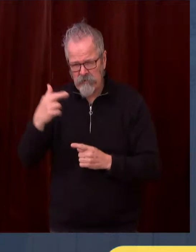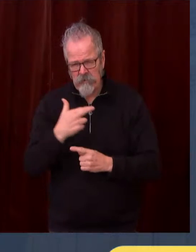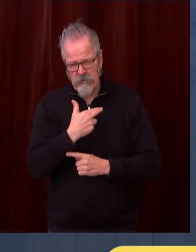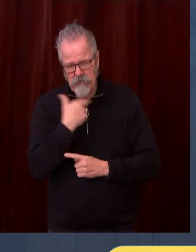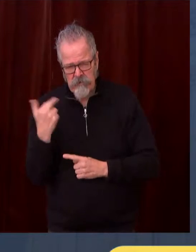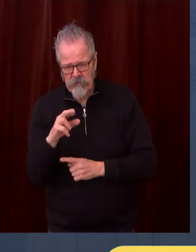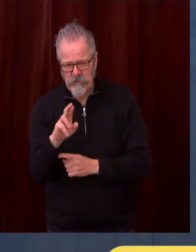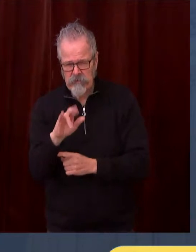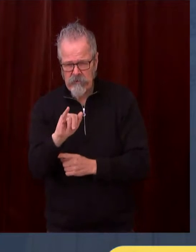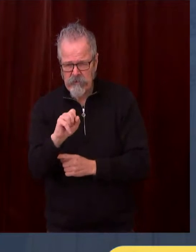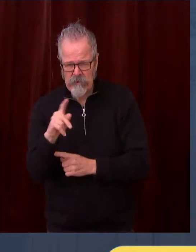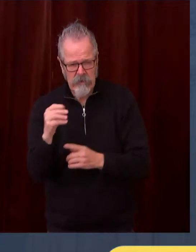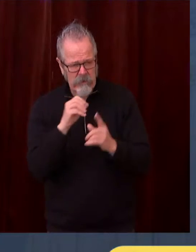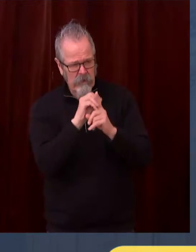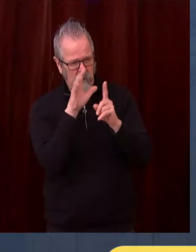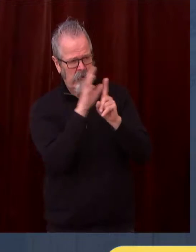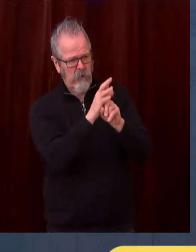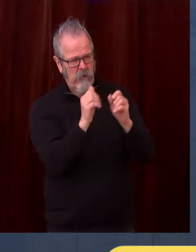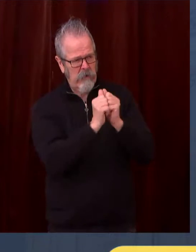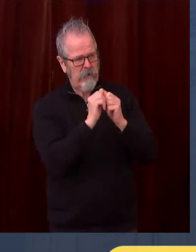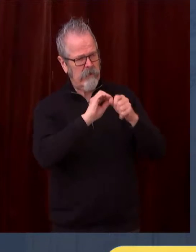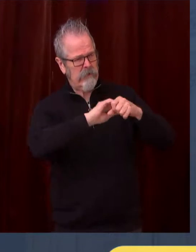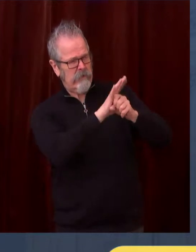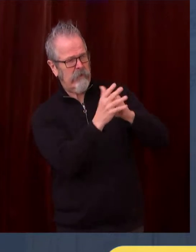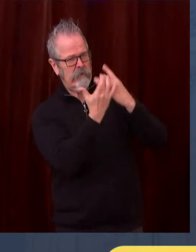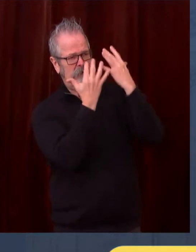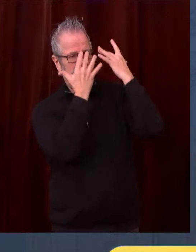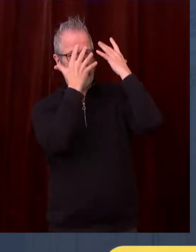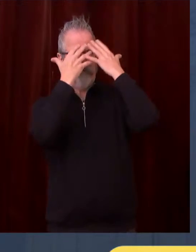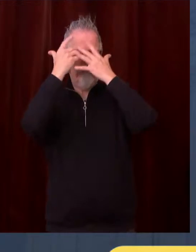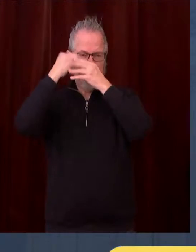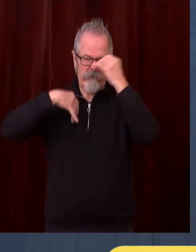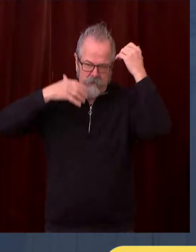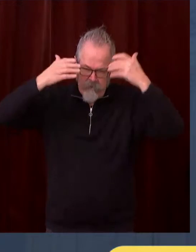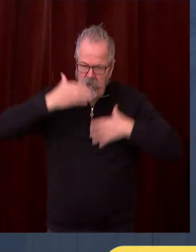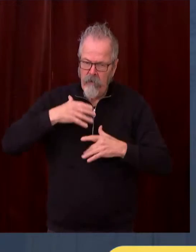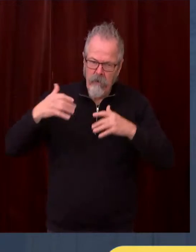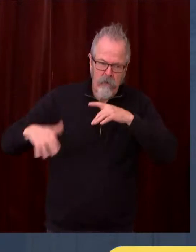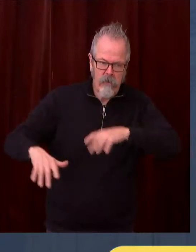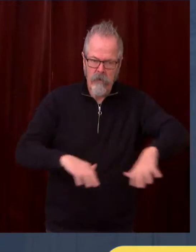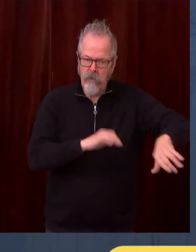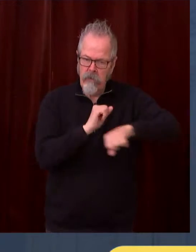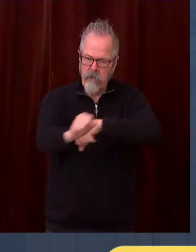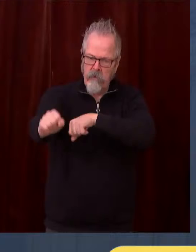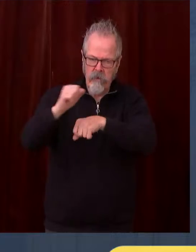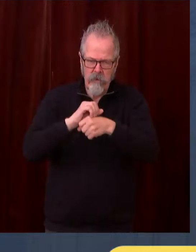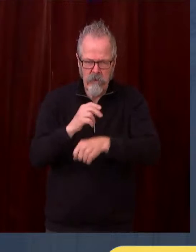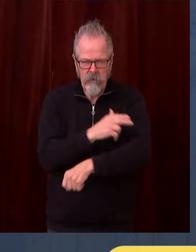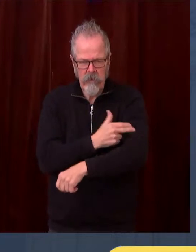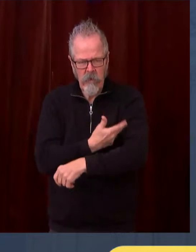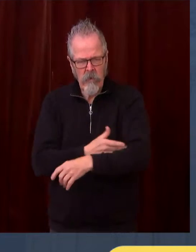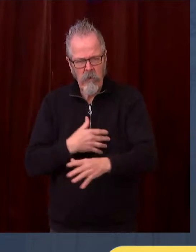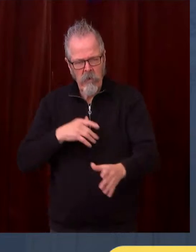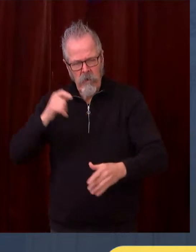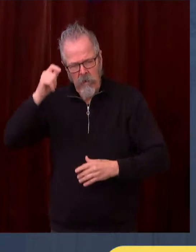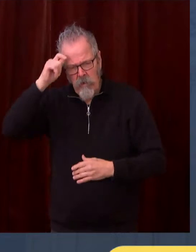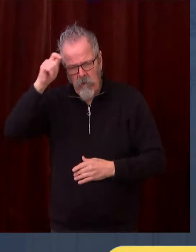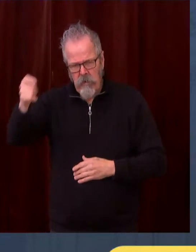residents. So that decision certainly is the right one, and we're proud to make a good decision in that regard.